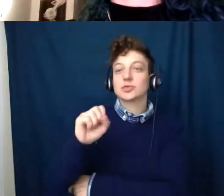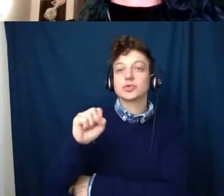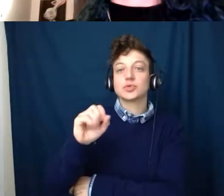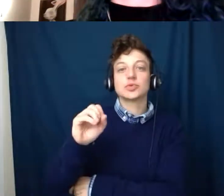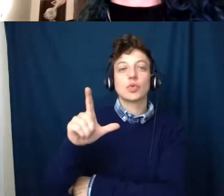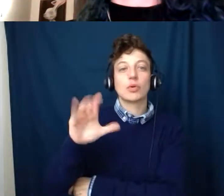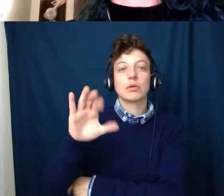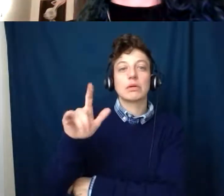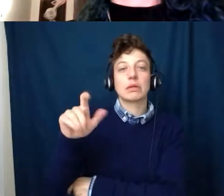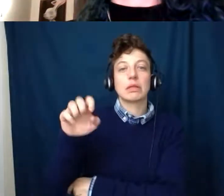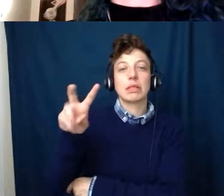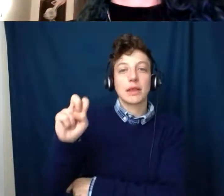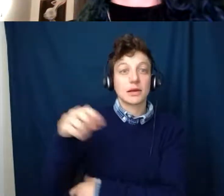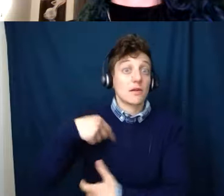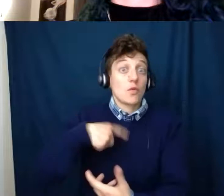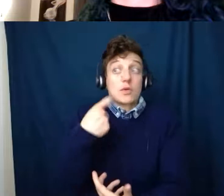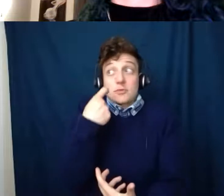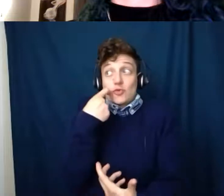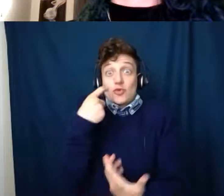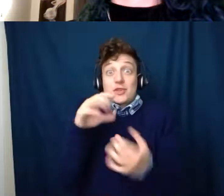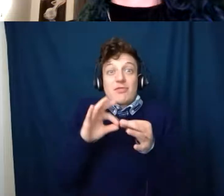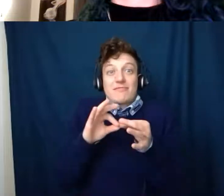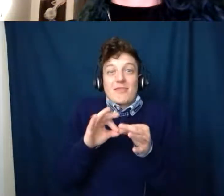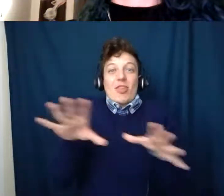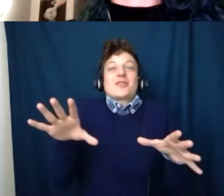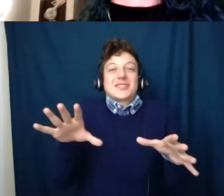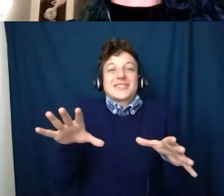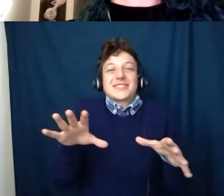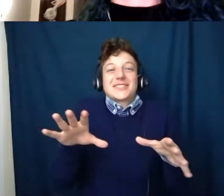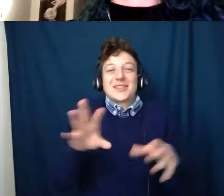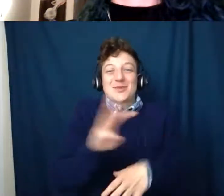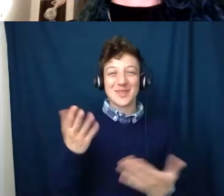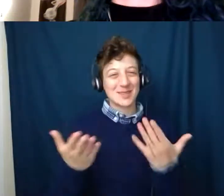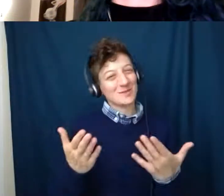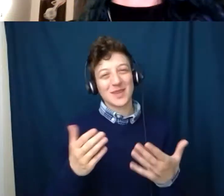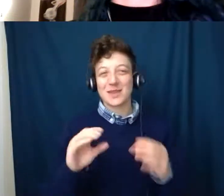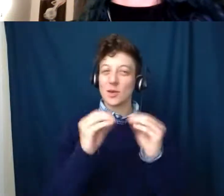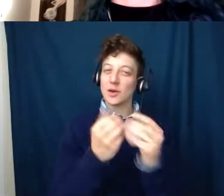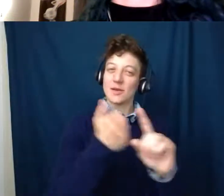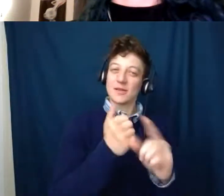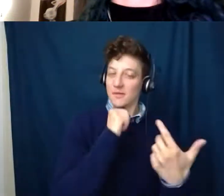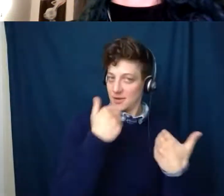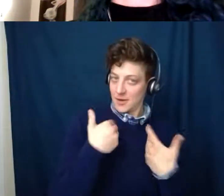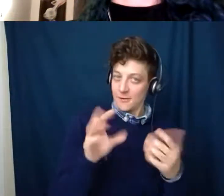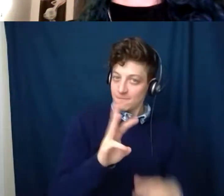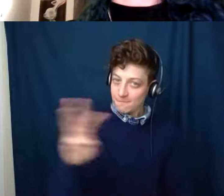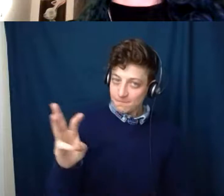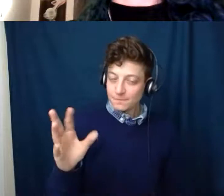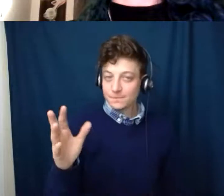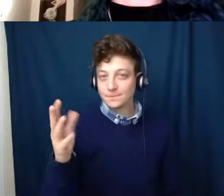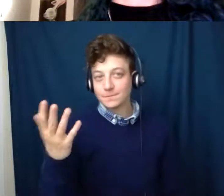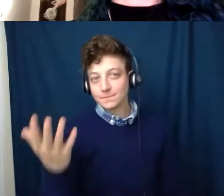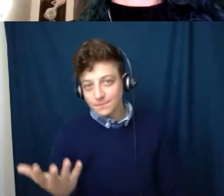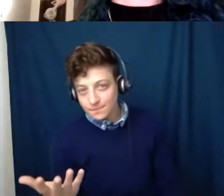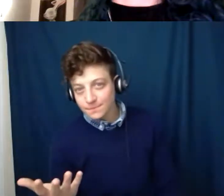like working on launching a website. So a lot of times, some of these organizations might not have websites or, super